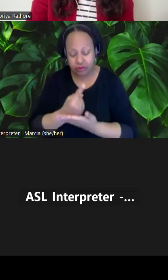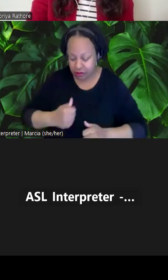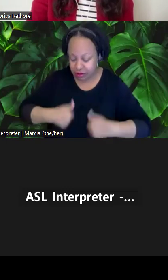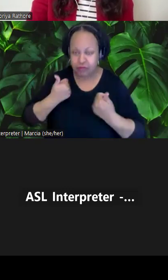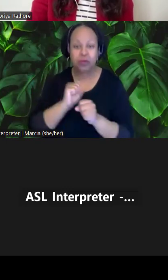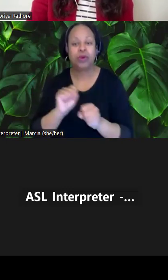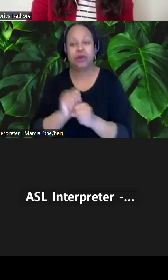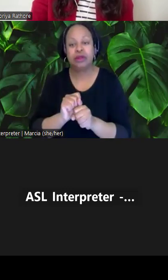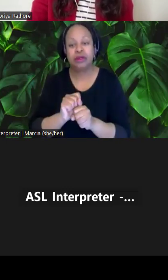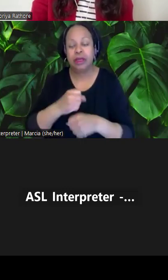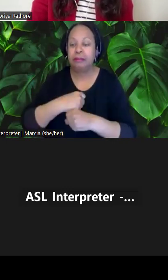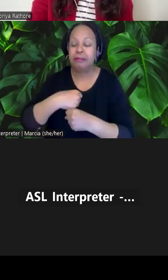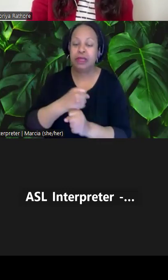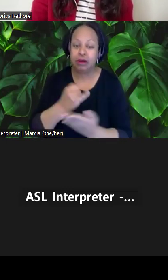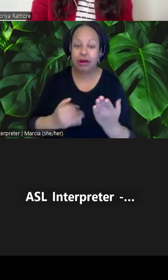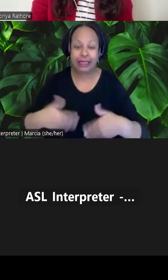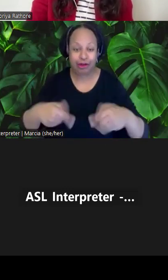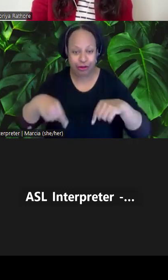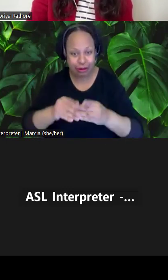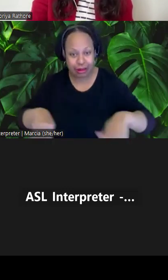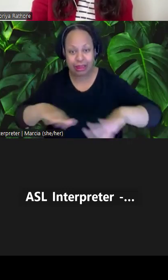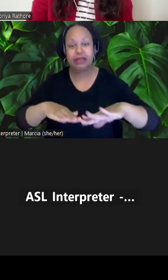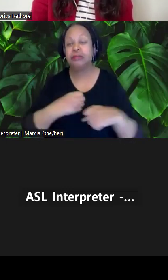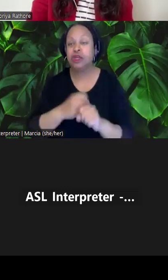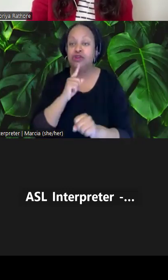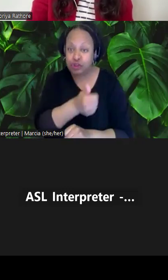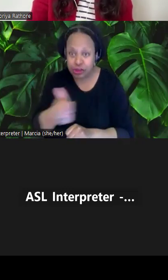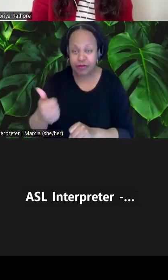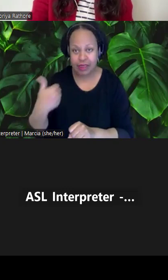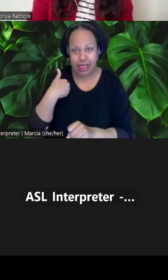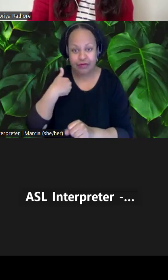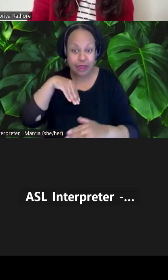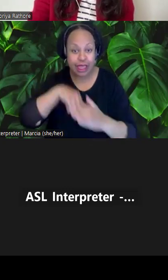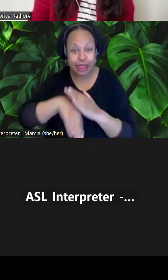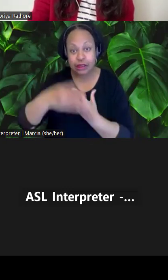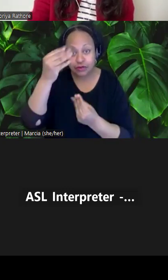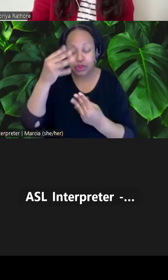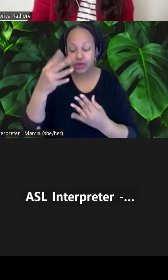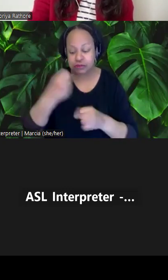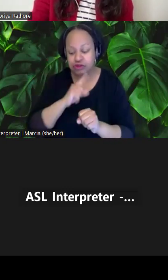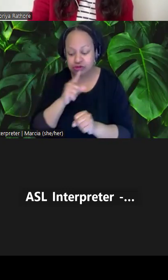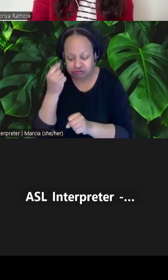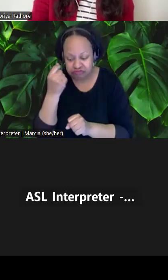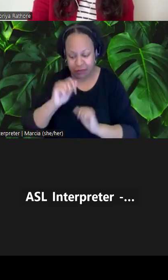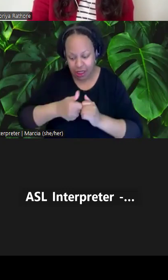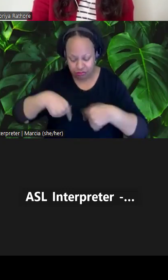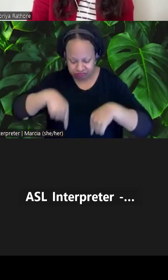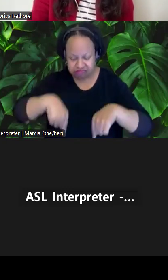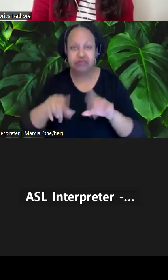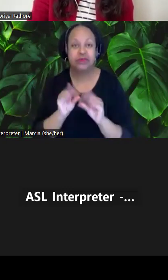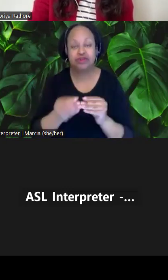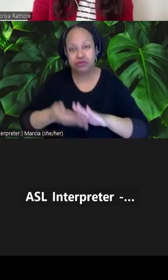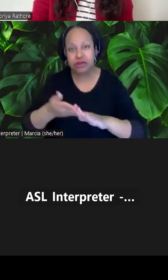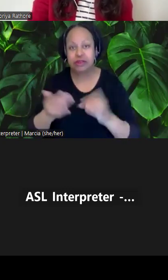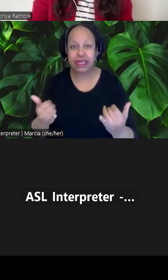So I want to ensure you have the access information that is important for you to know about this session.